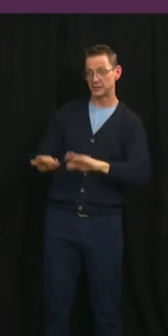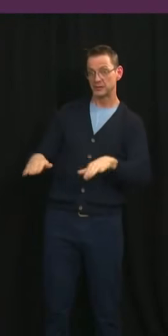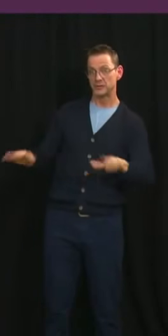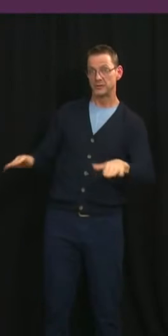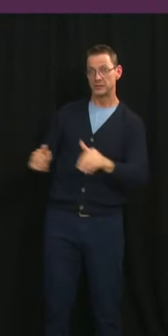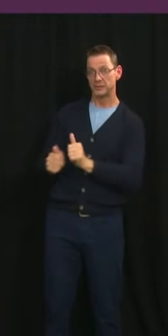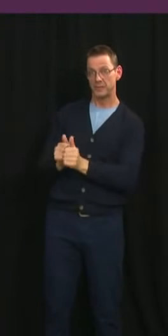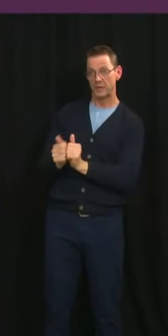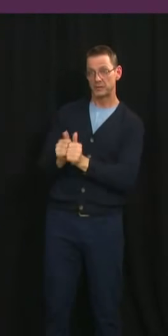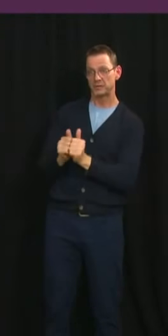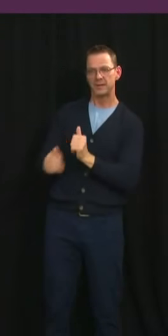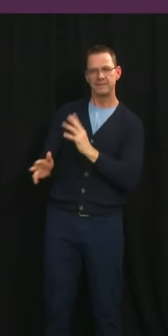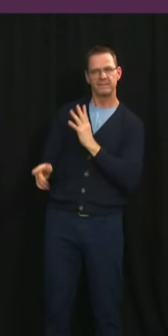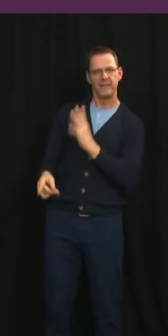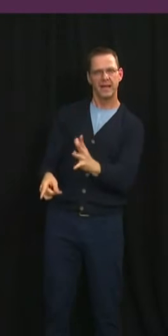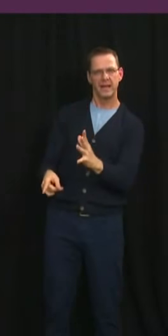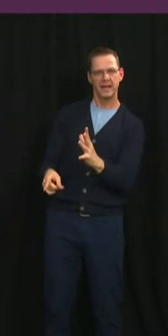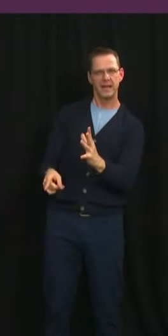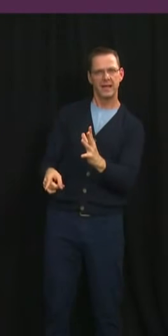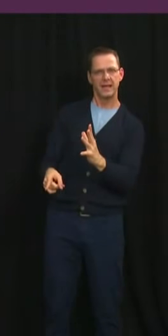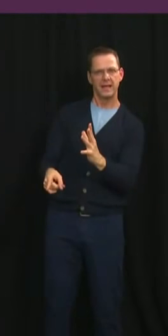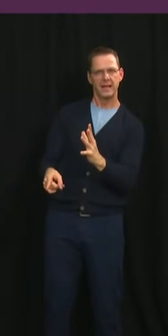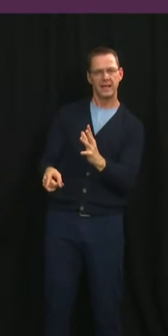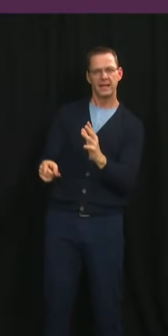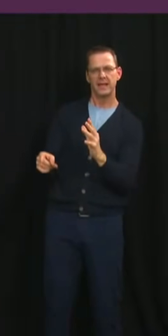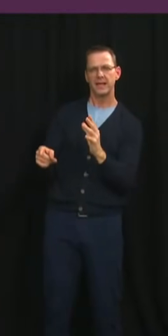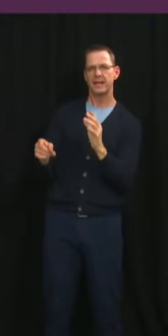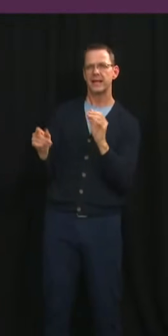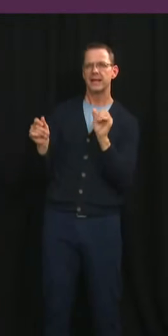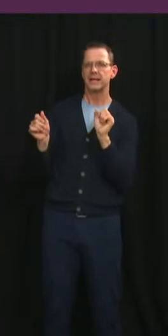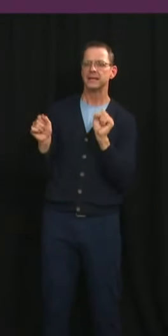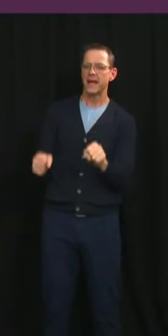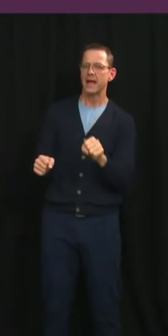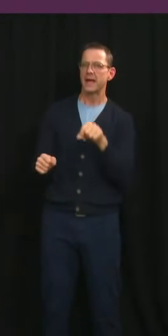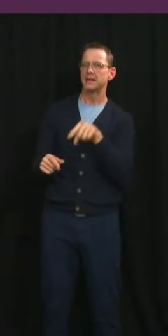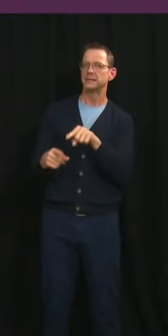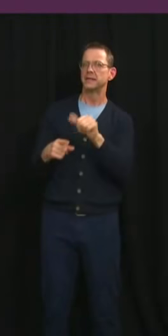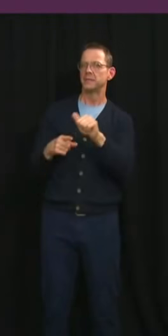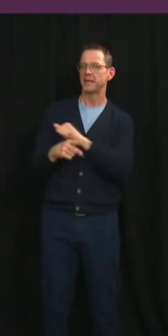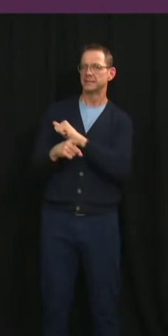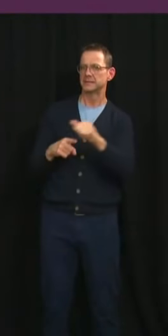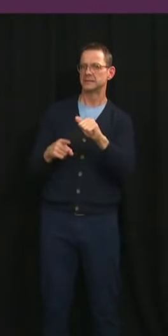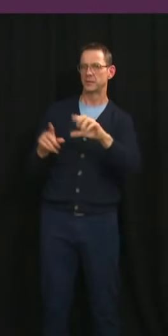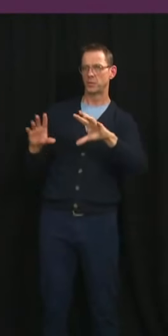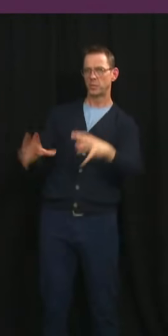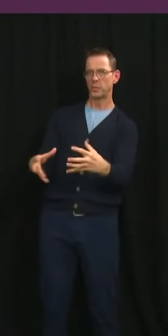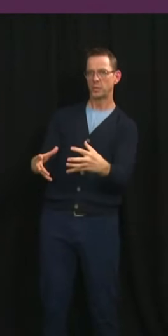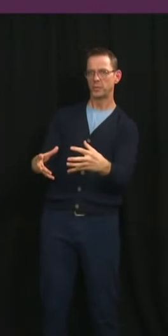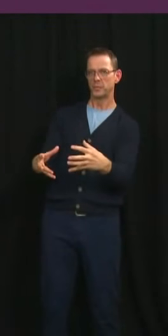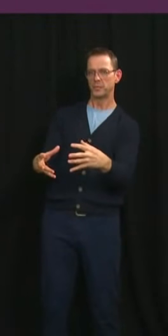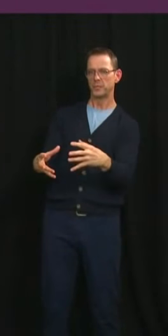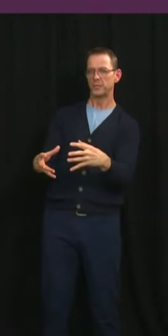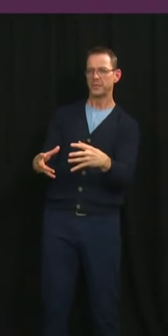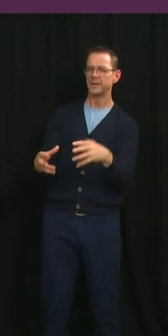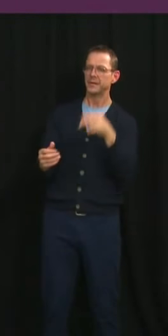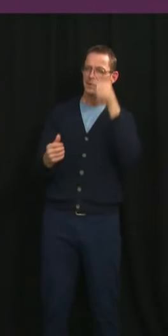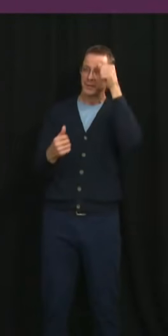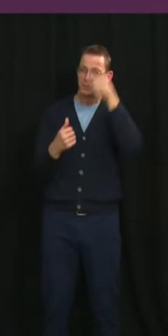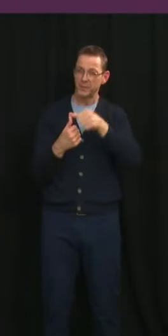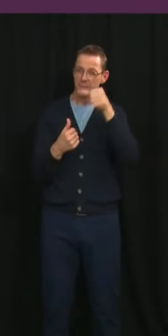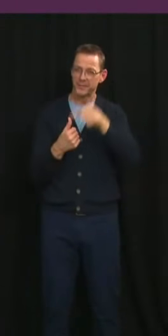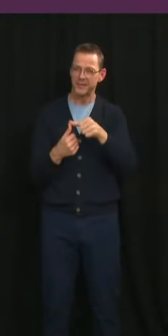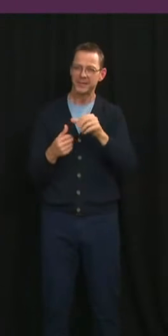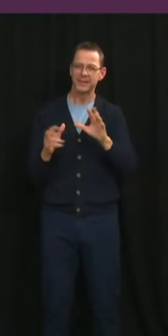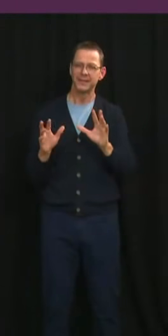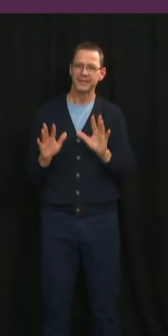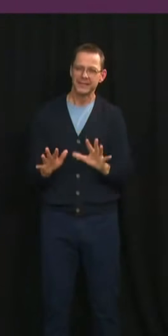playing surfaces, like arenas, fields, courts, or pools, can no longer be occupied by more than one youth group at